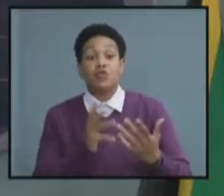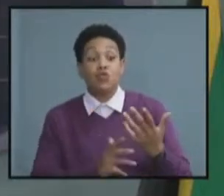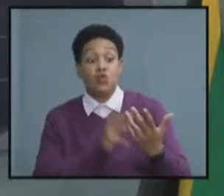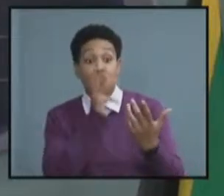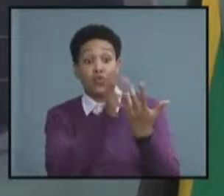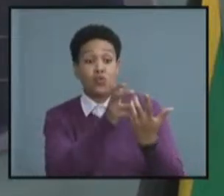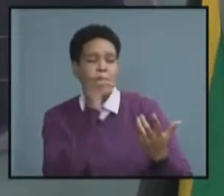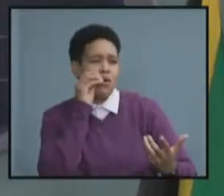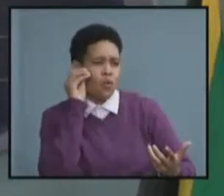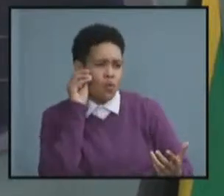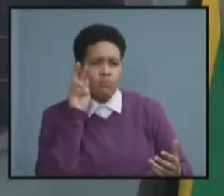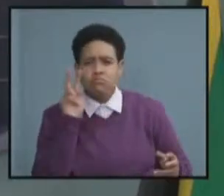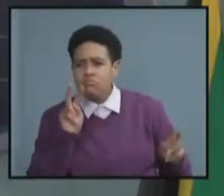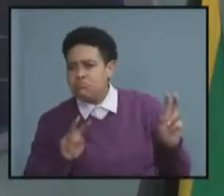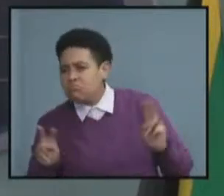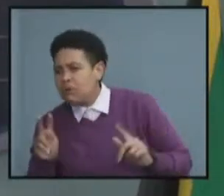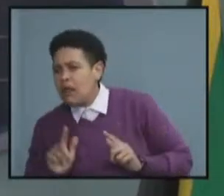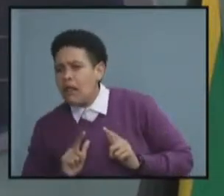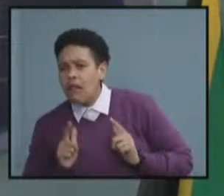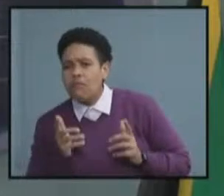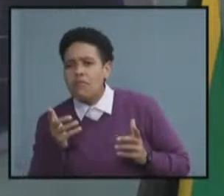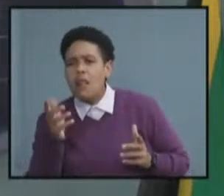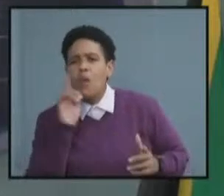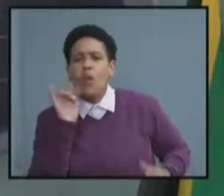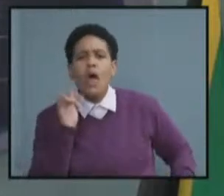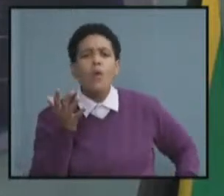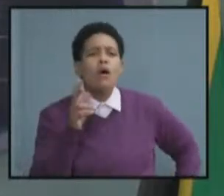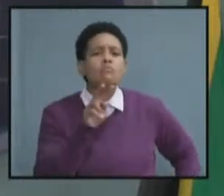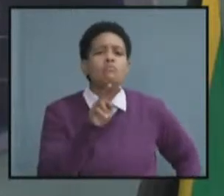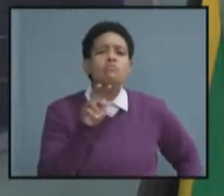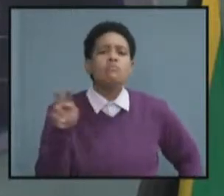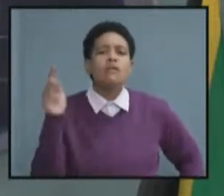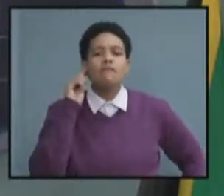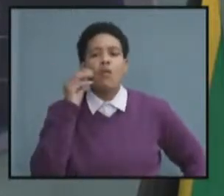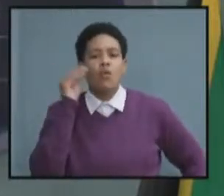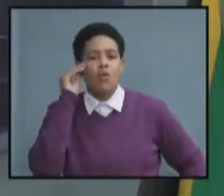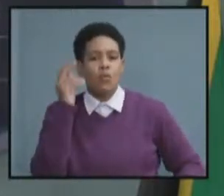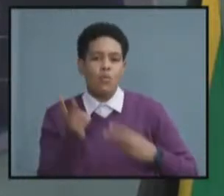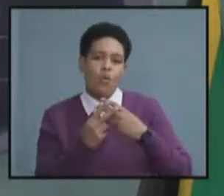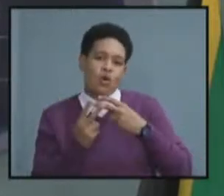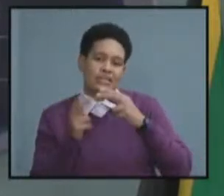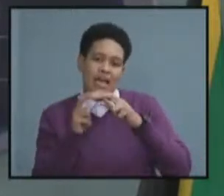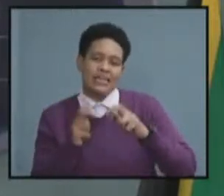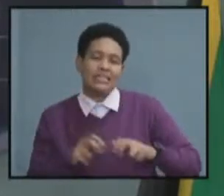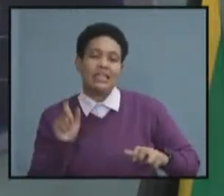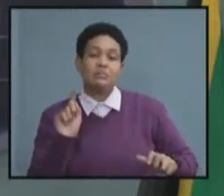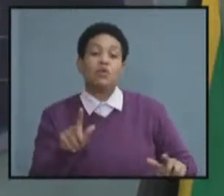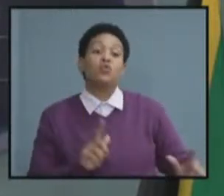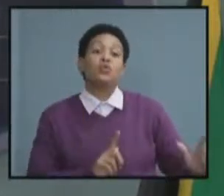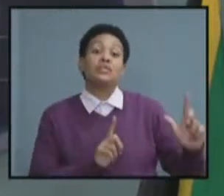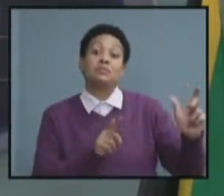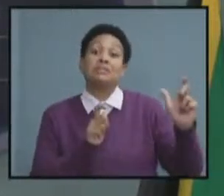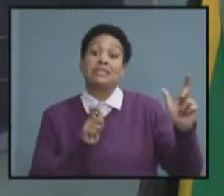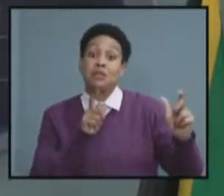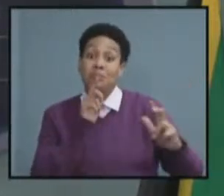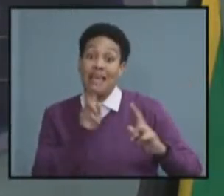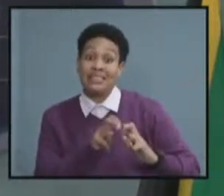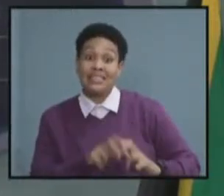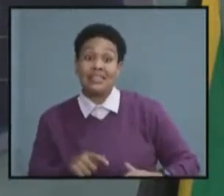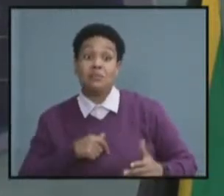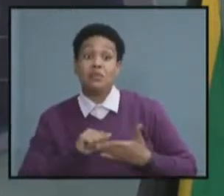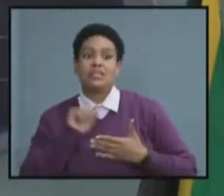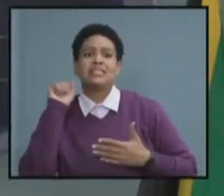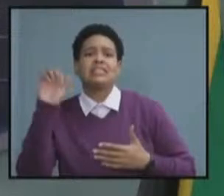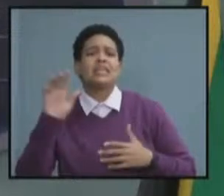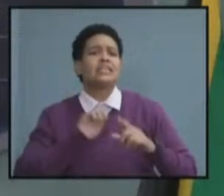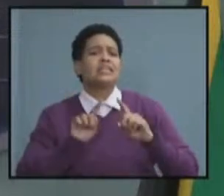Suitability of homes and living conditions have to be assessed for home quarantine. To speed up the assessment, we have sent out a